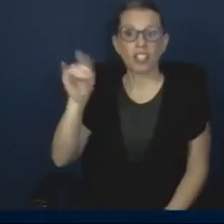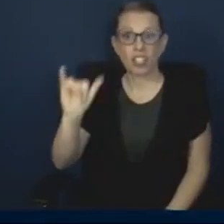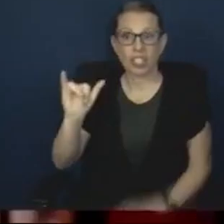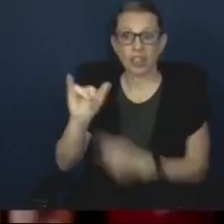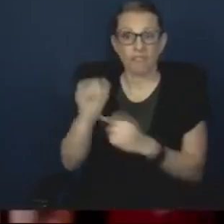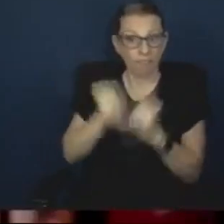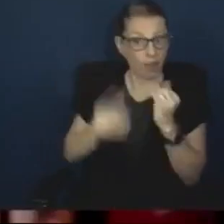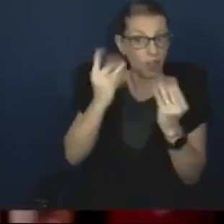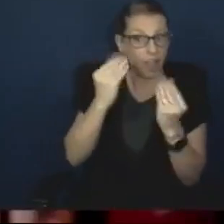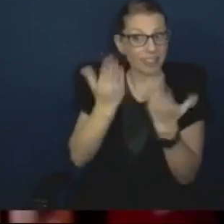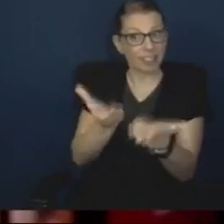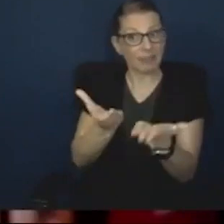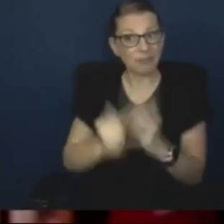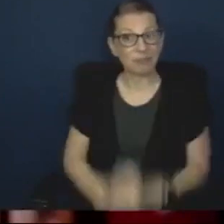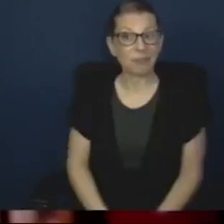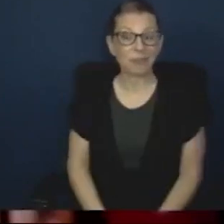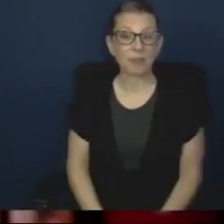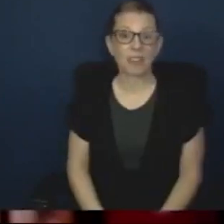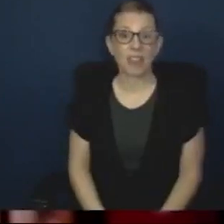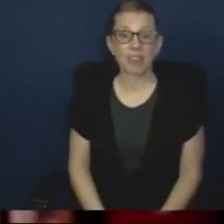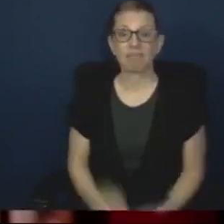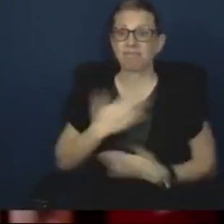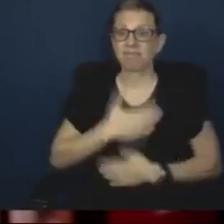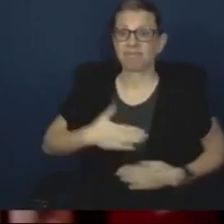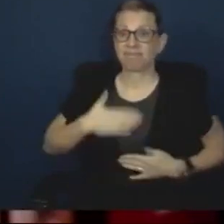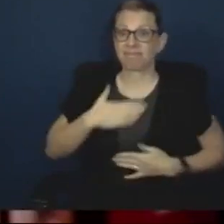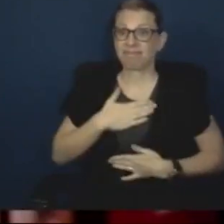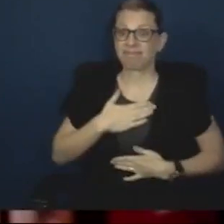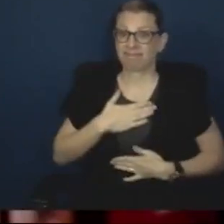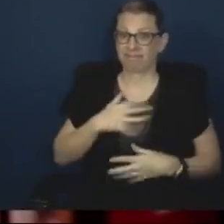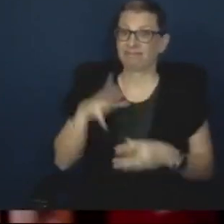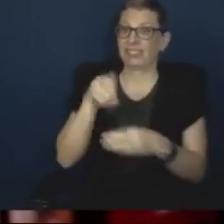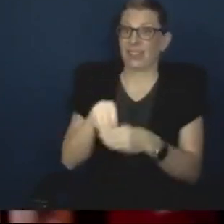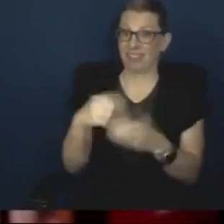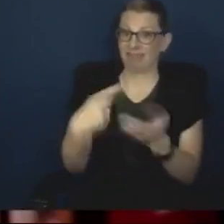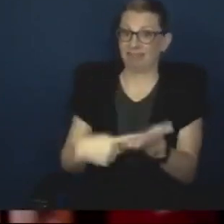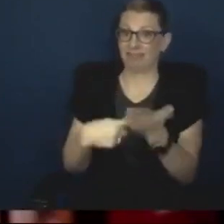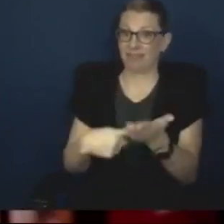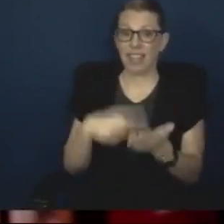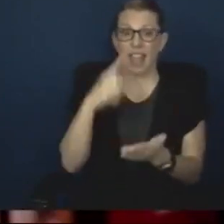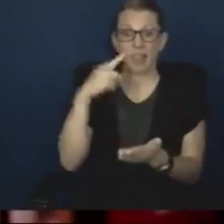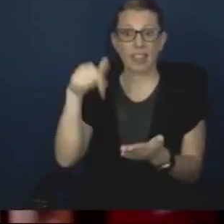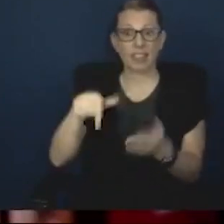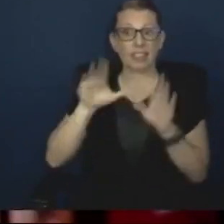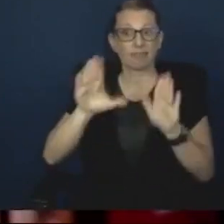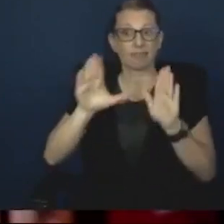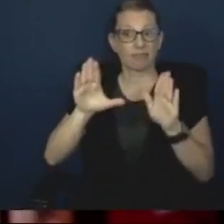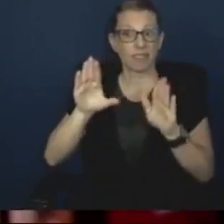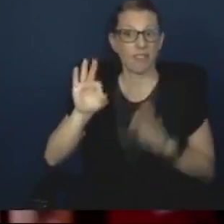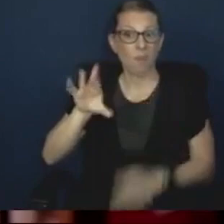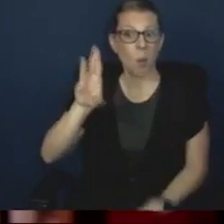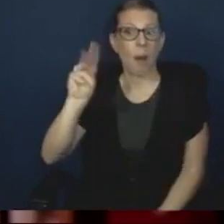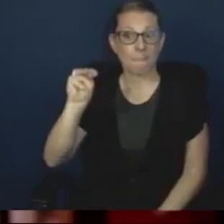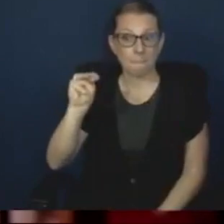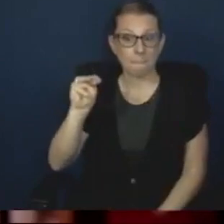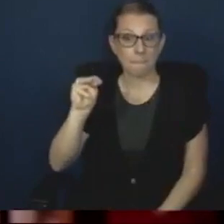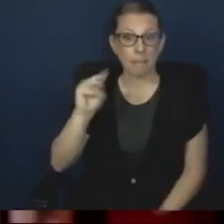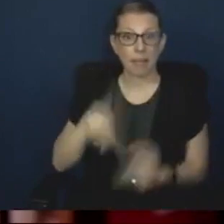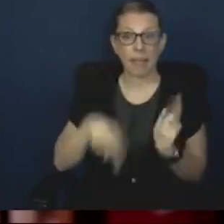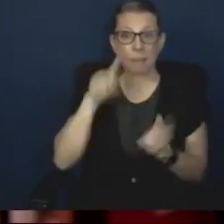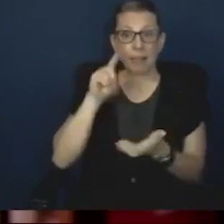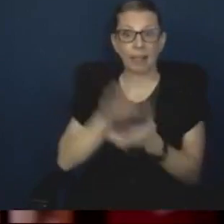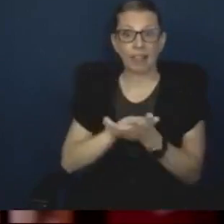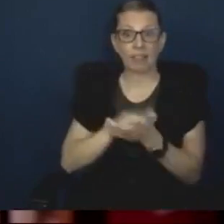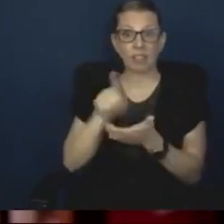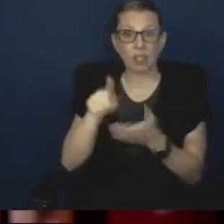though. It's been a pleasure being here, and I think this is a terrific forum. I can't believe that you do it